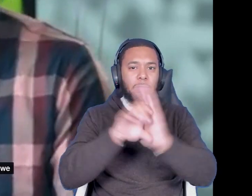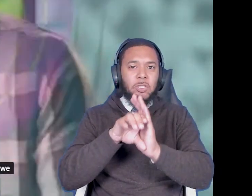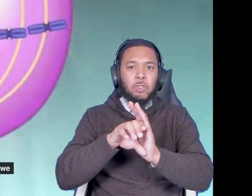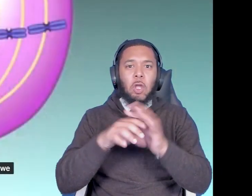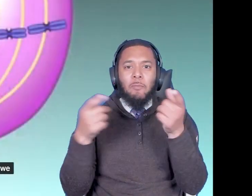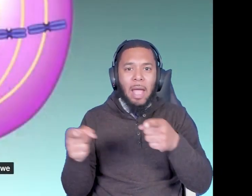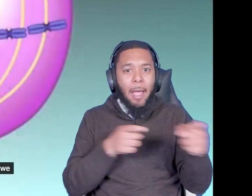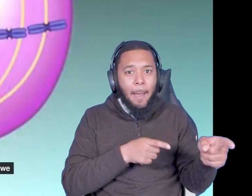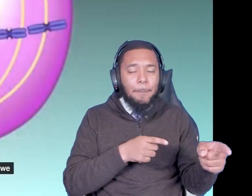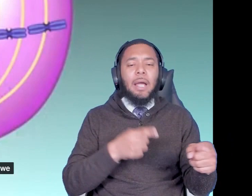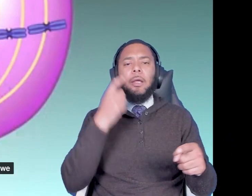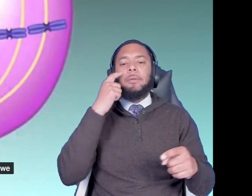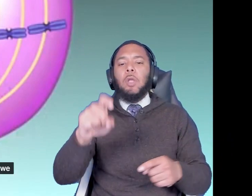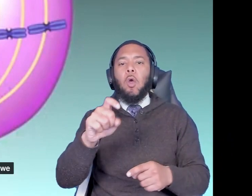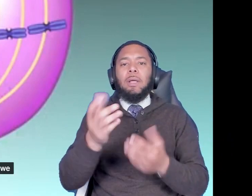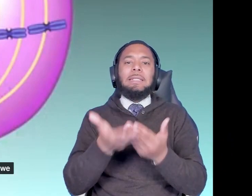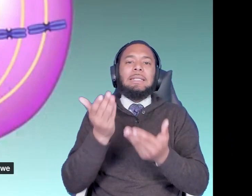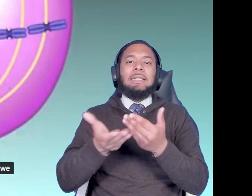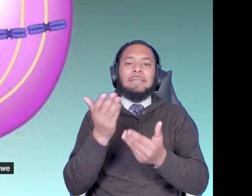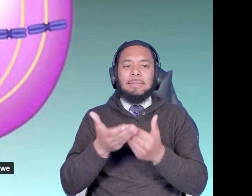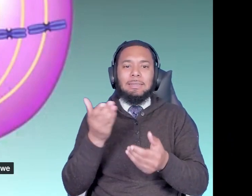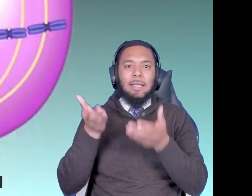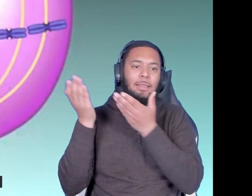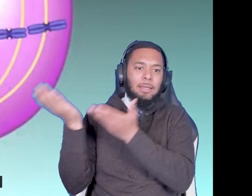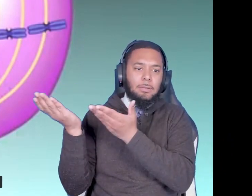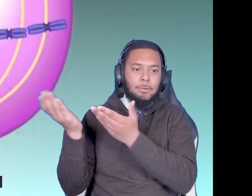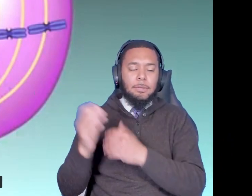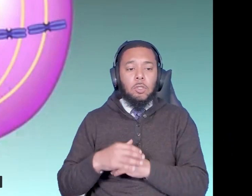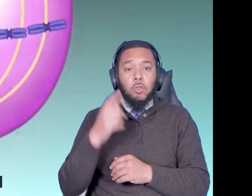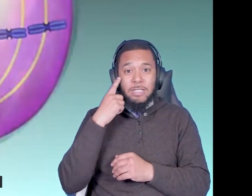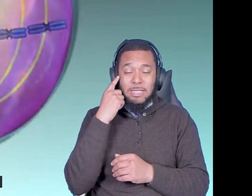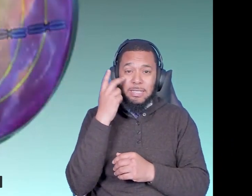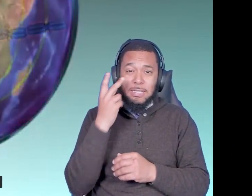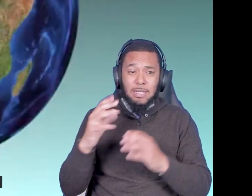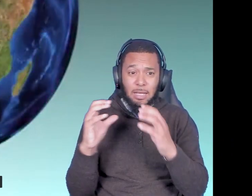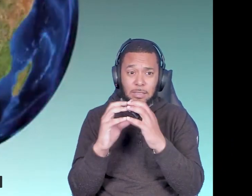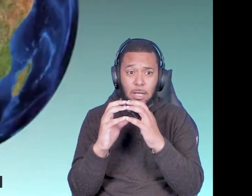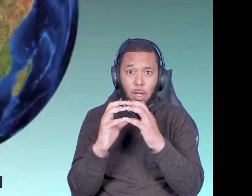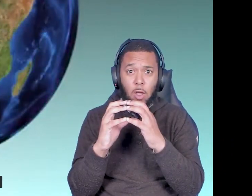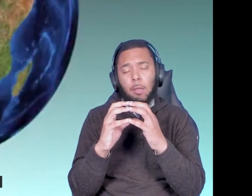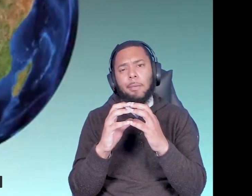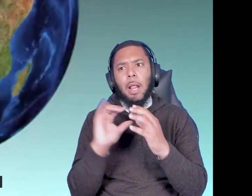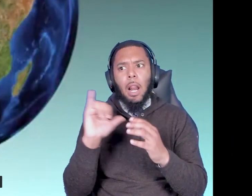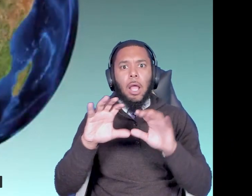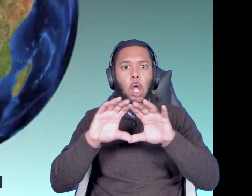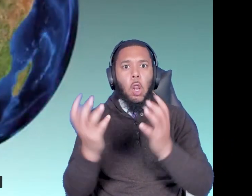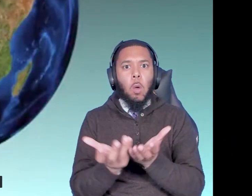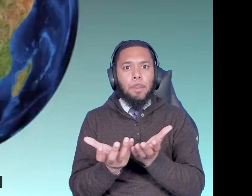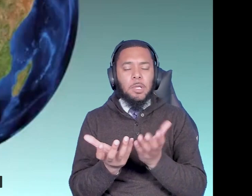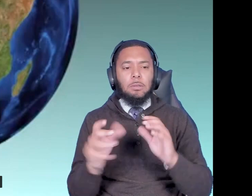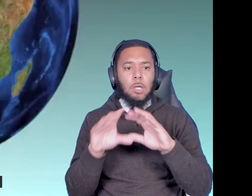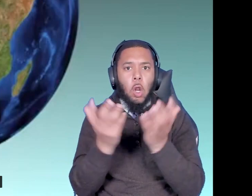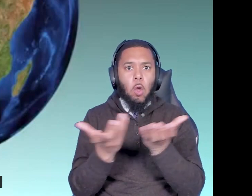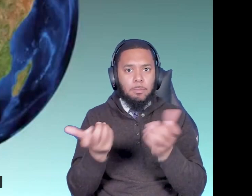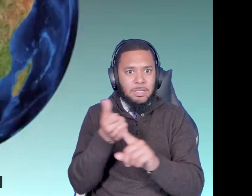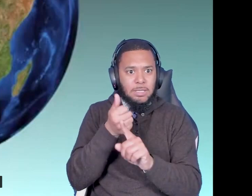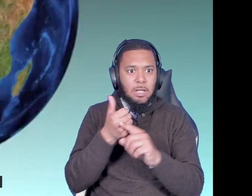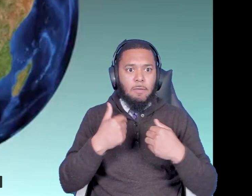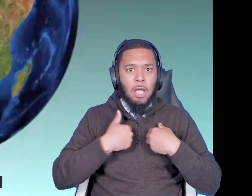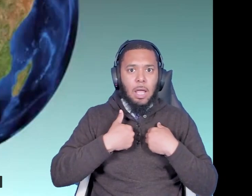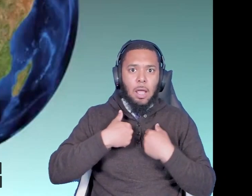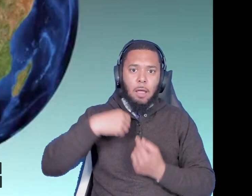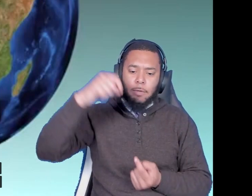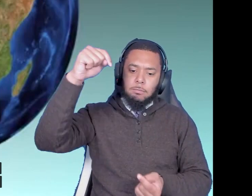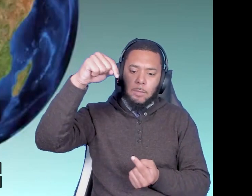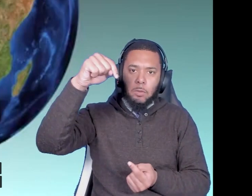diagram. Okay, when we look at a cell, we think of a cell as kind of like a globe, right? And a globe has a north